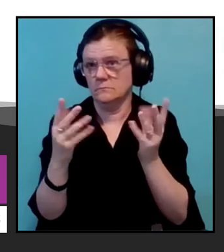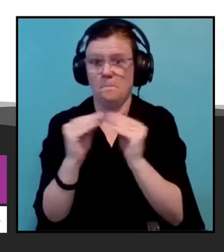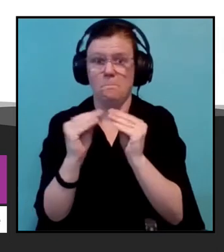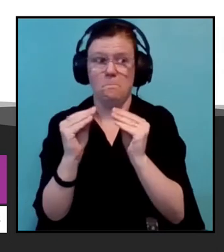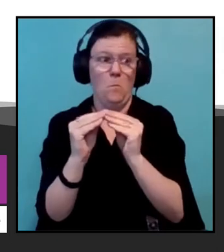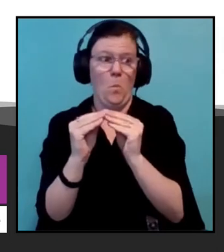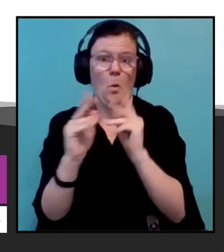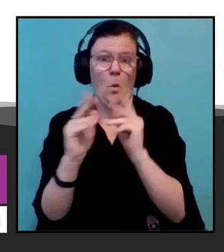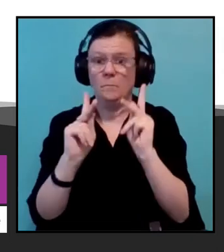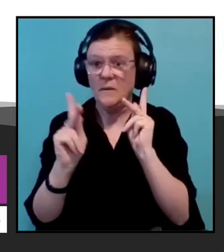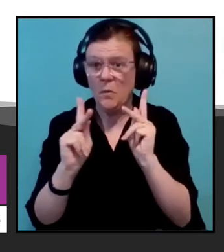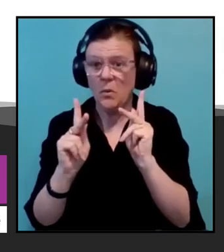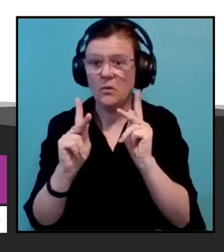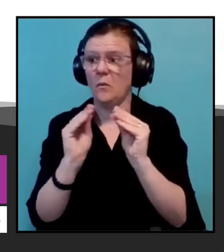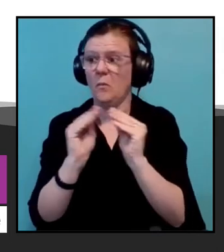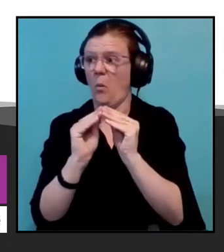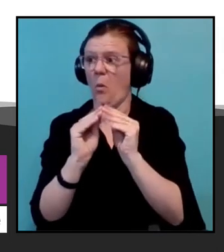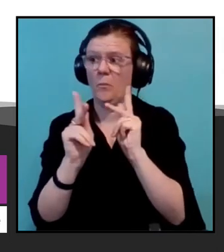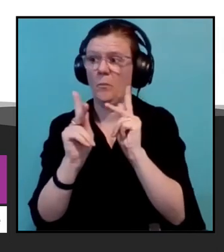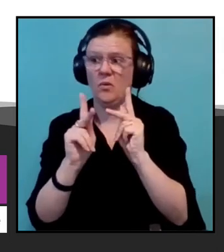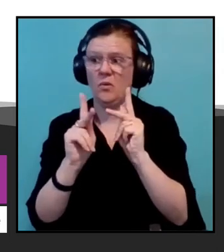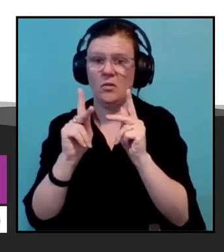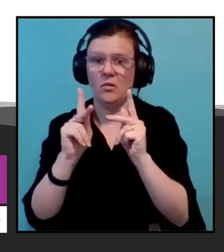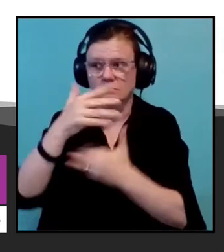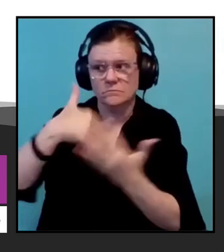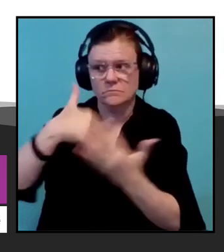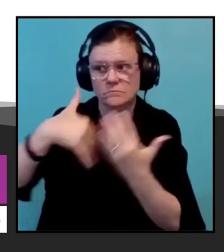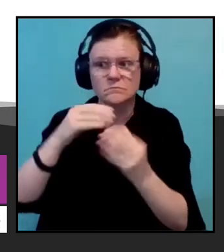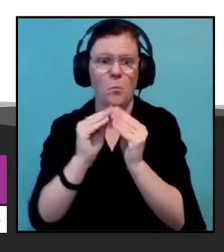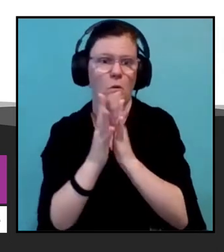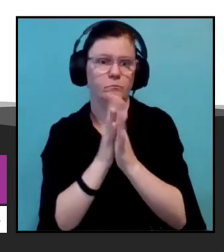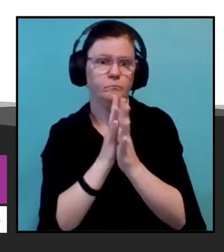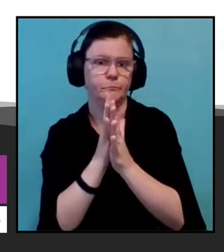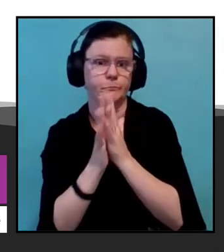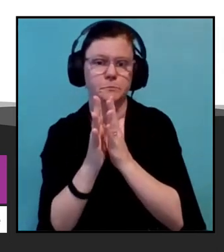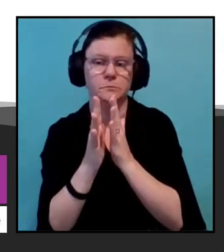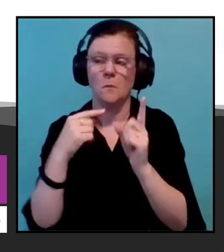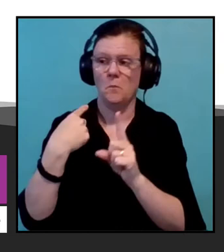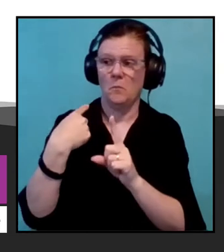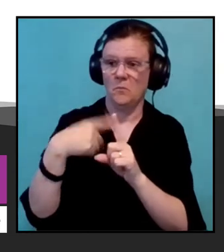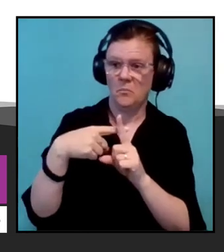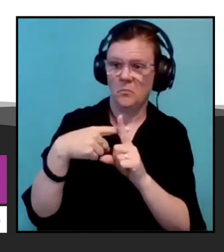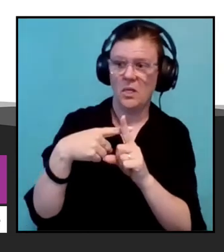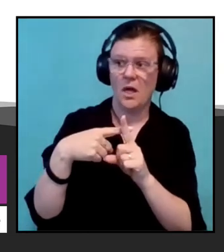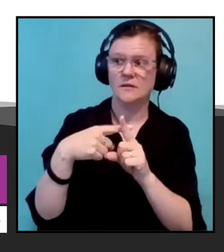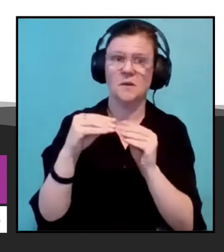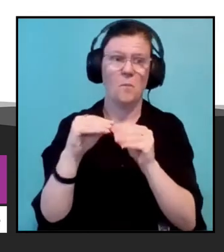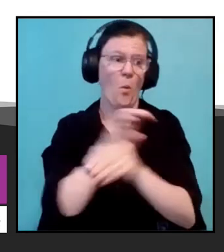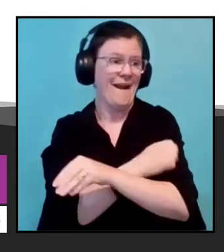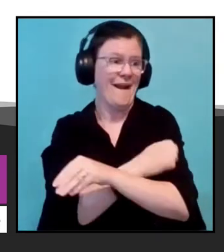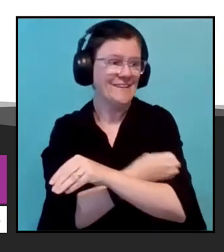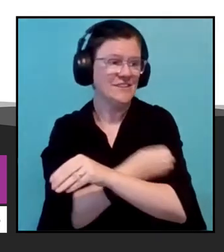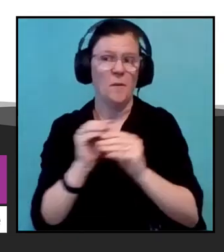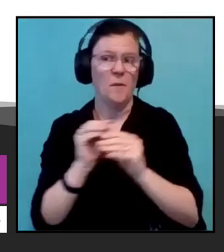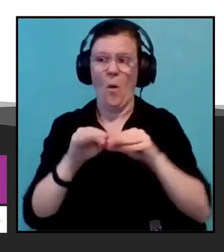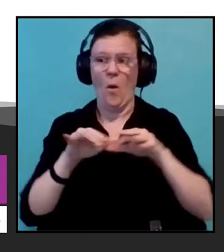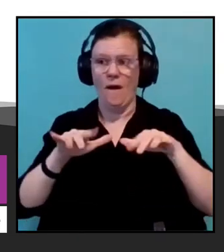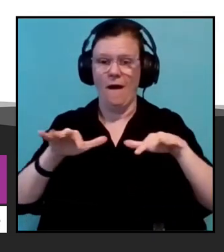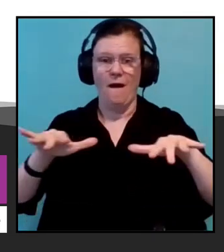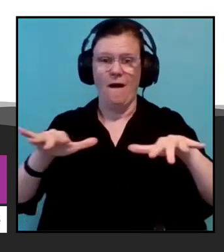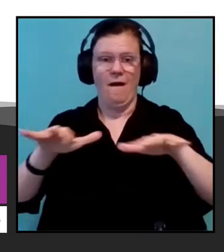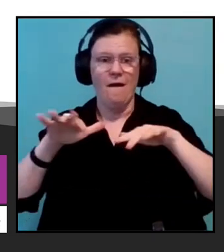more engagement because of the increased traffic, but then it also added to the energy of the day, which you can see